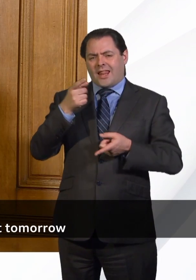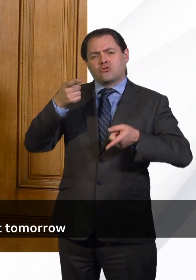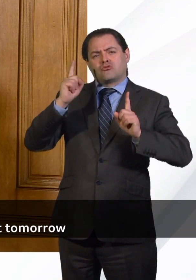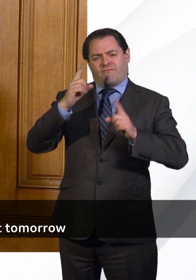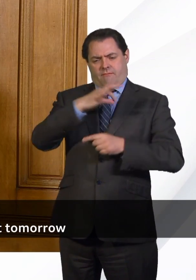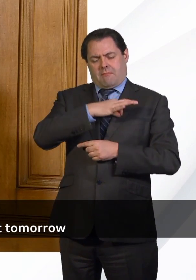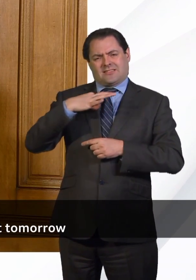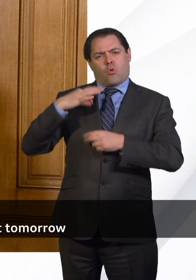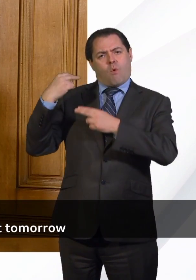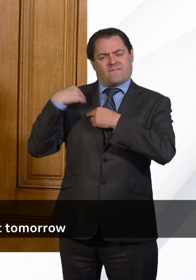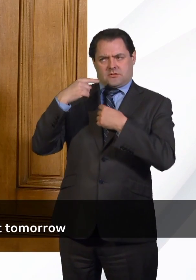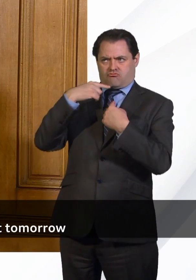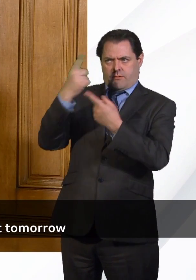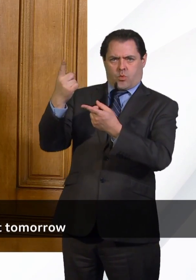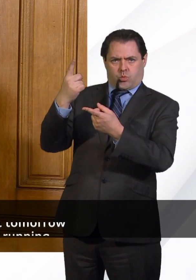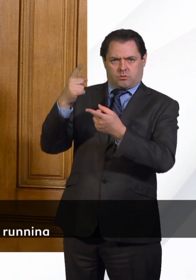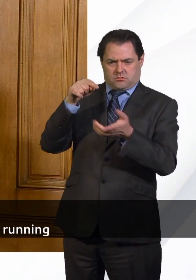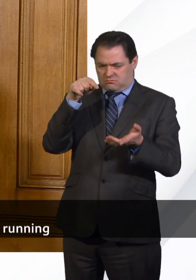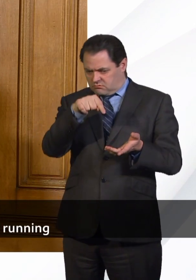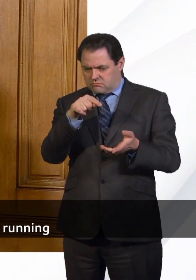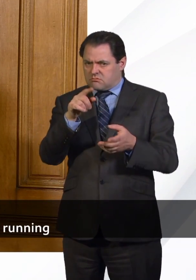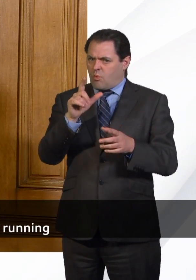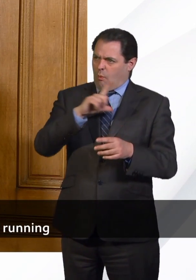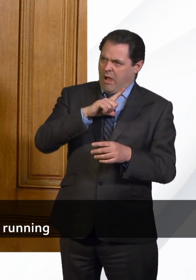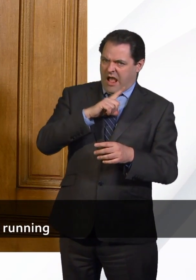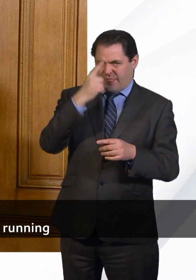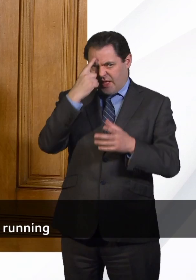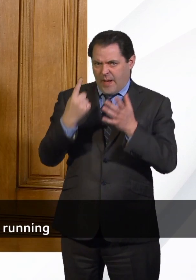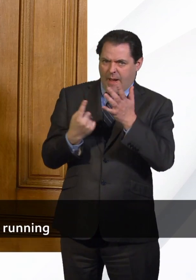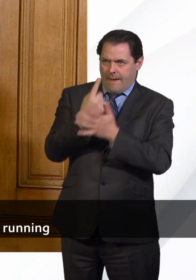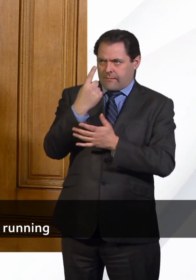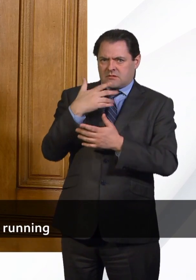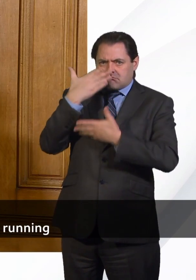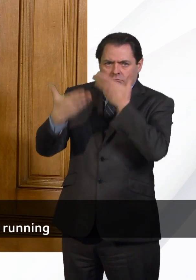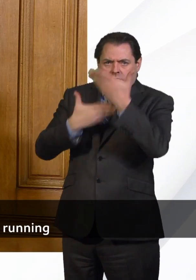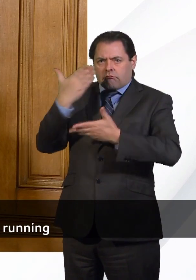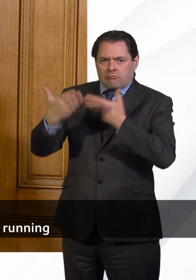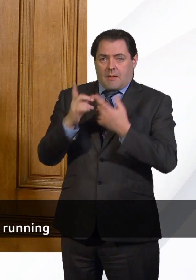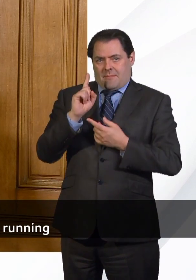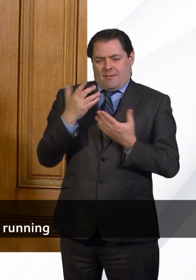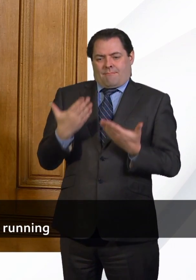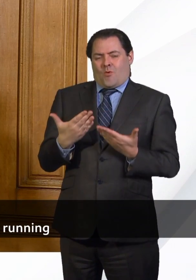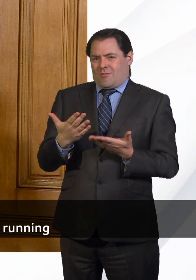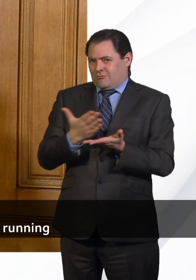Officer, and we'll get to the bottom of this, however long it takes us. But I will also say that this is